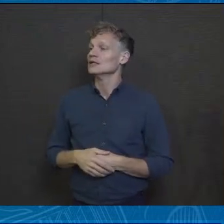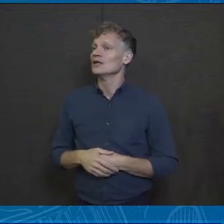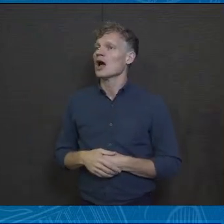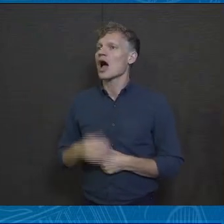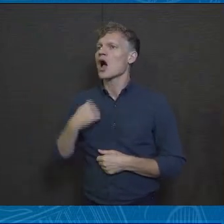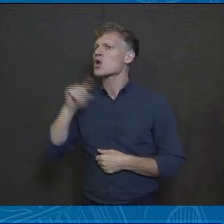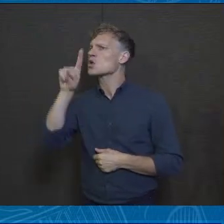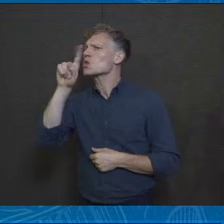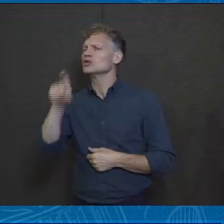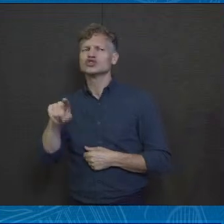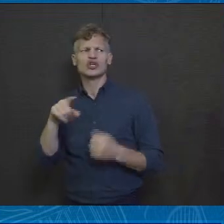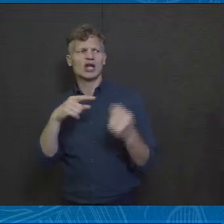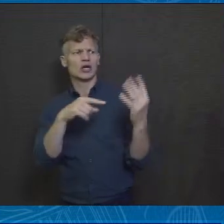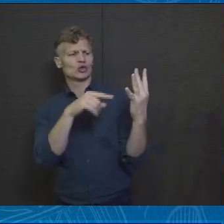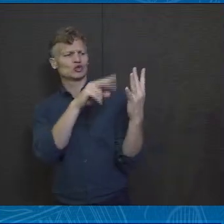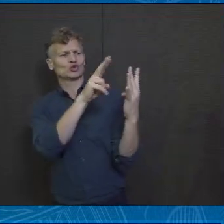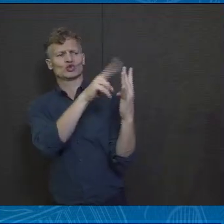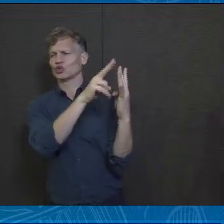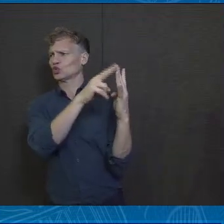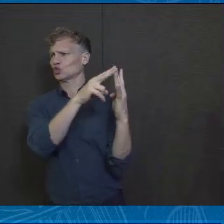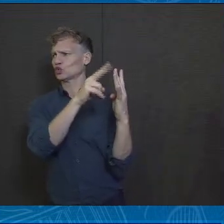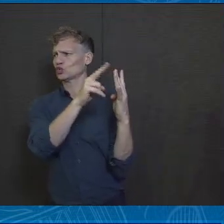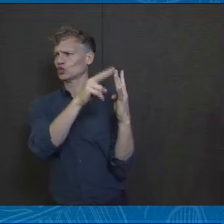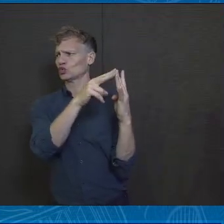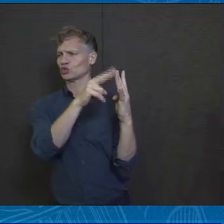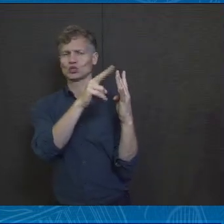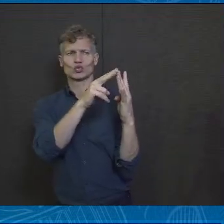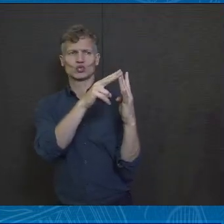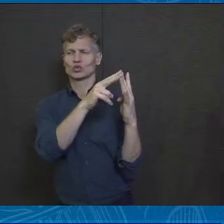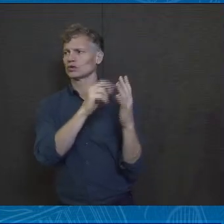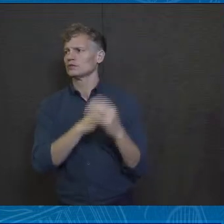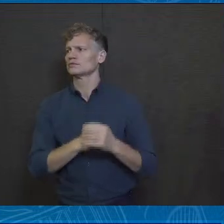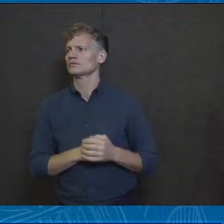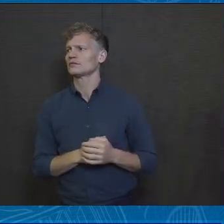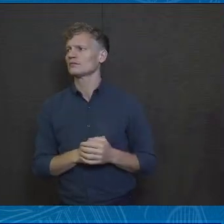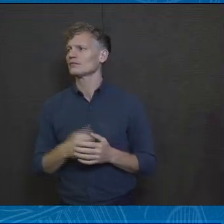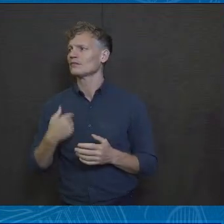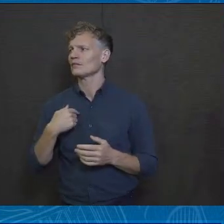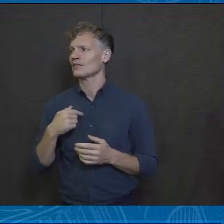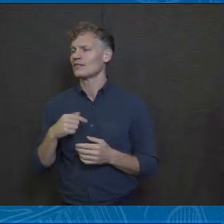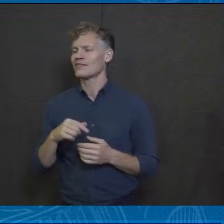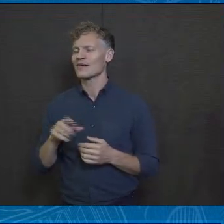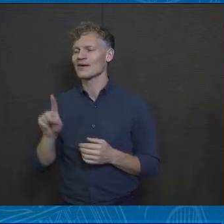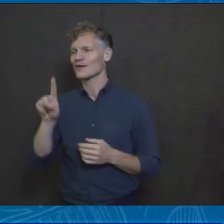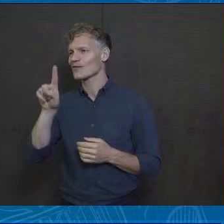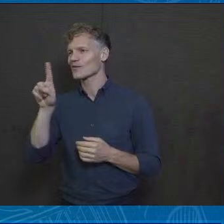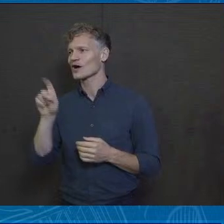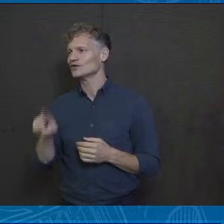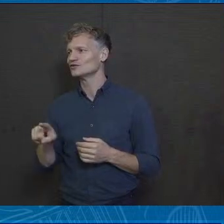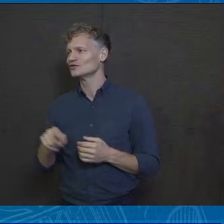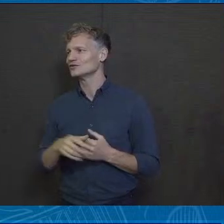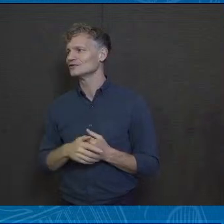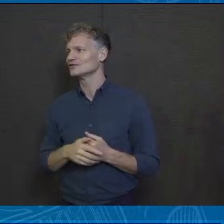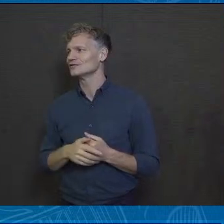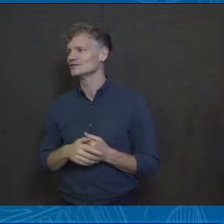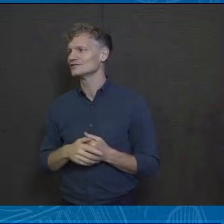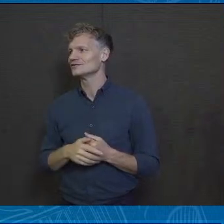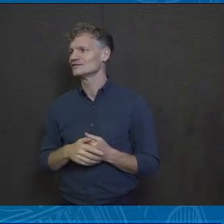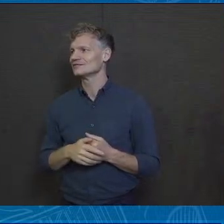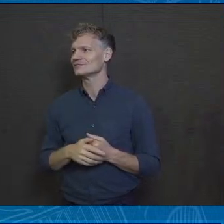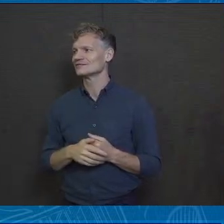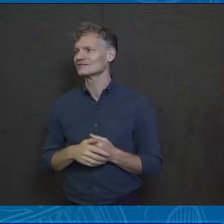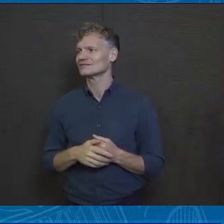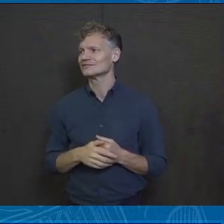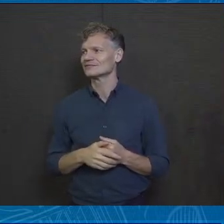just curious how in your countries are you maximizing or topping organized groups such as Action Aid